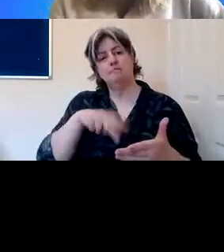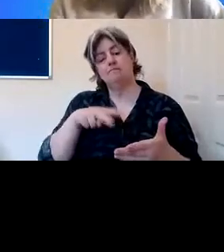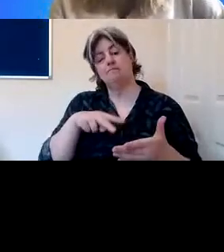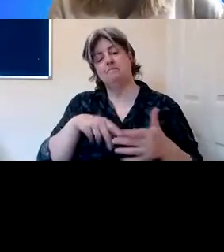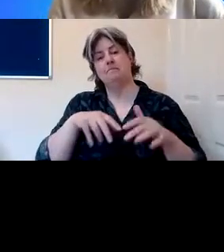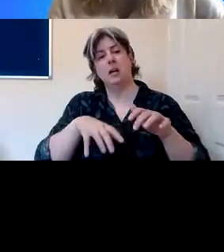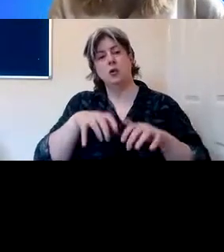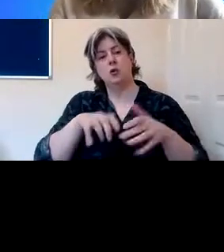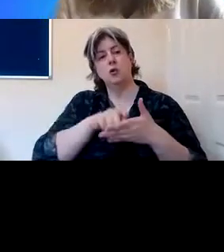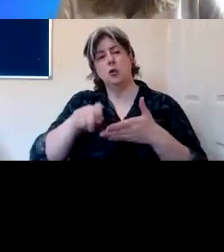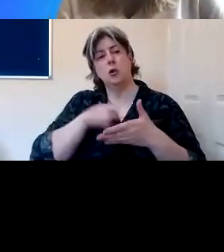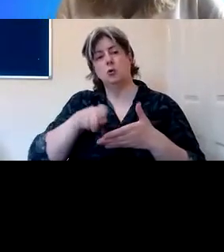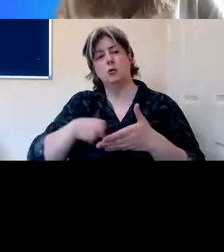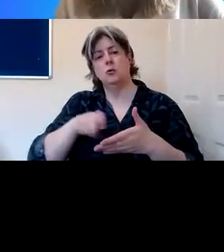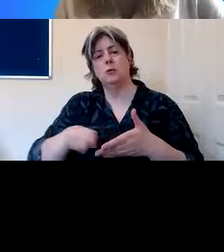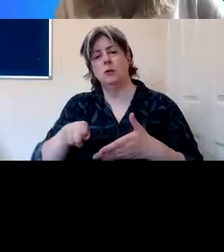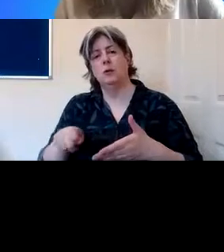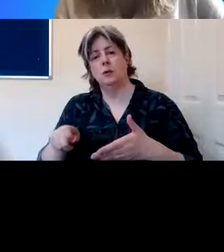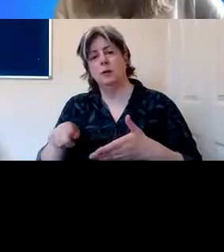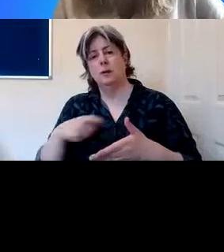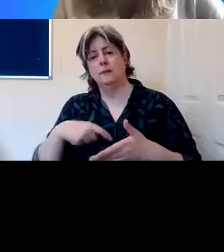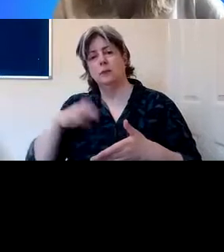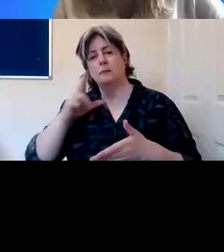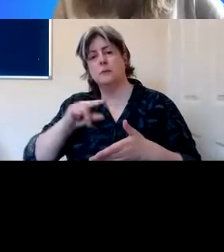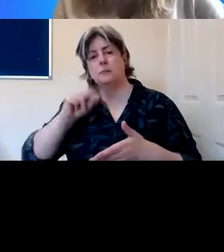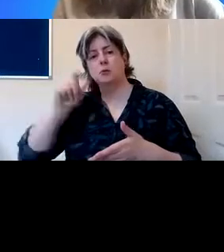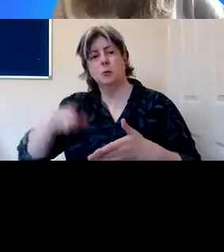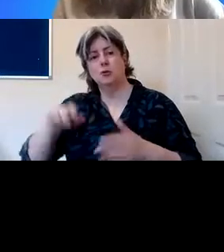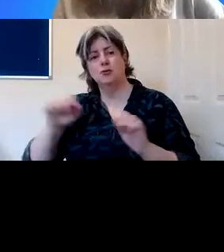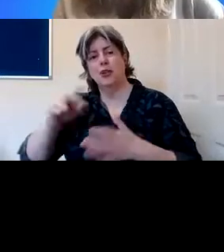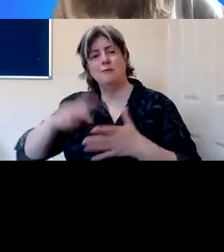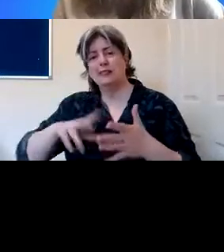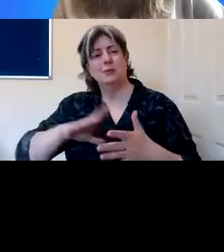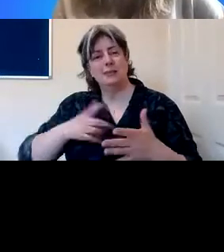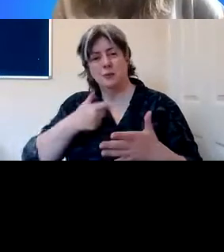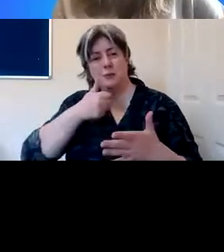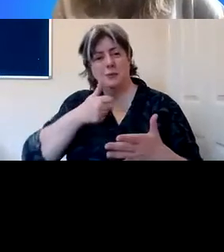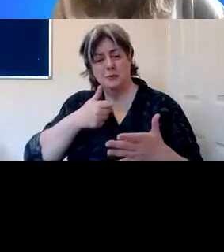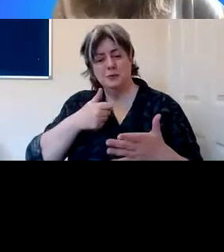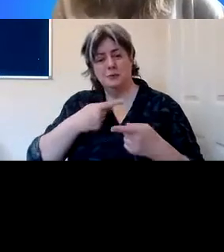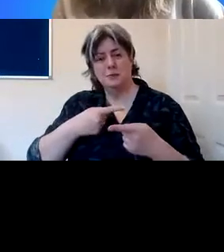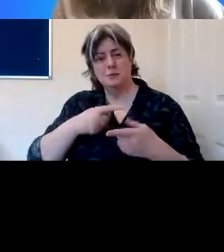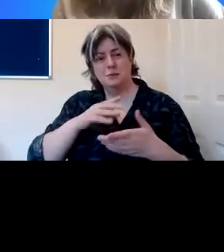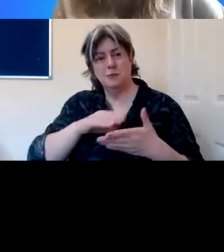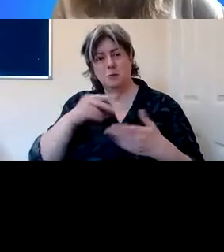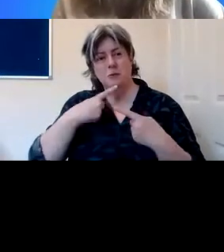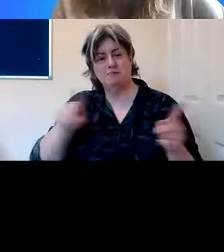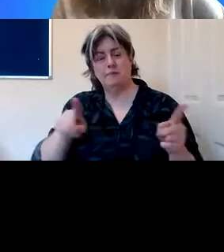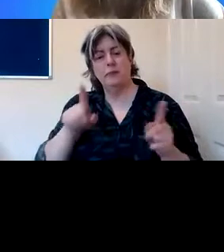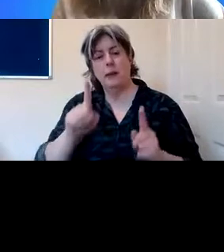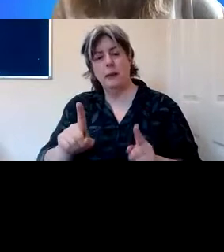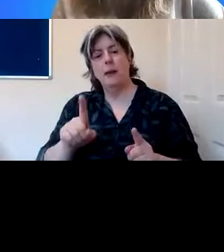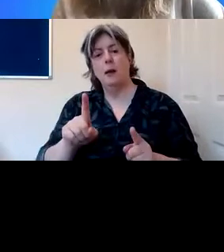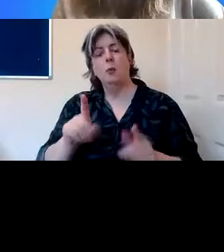that my spokesperson Sian Gwantian hasn't red lighted, but it's certainly in principle. We must